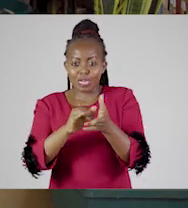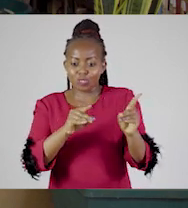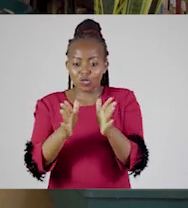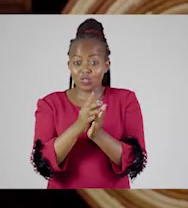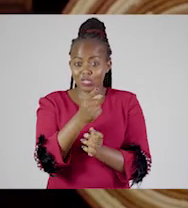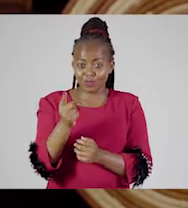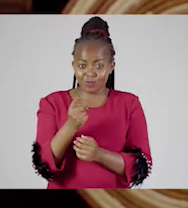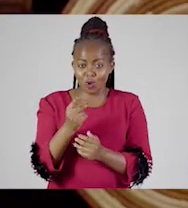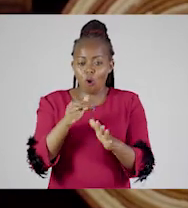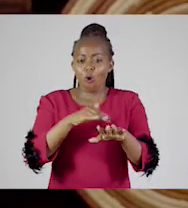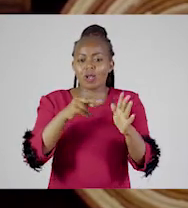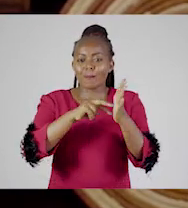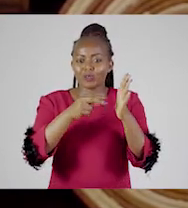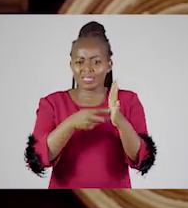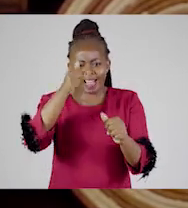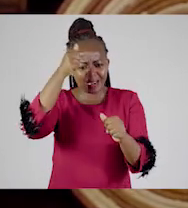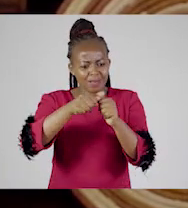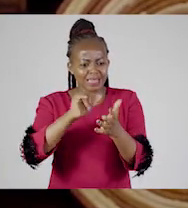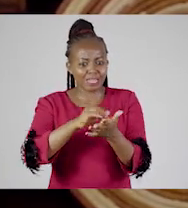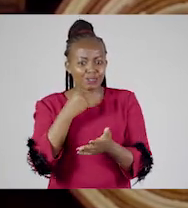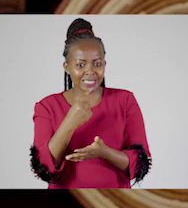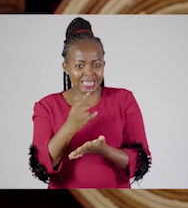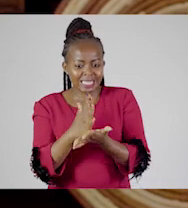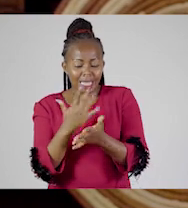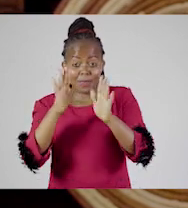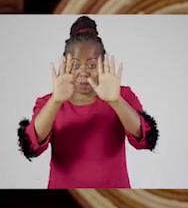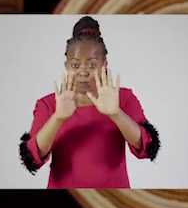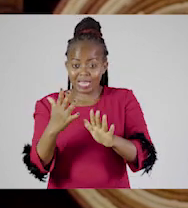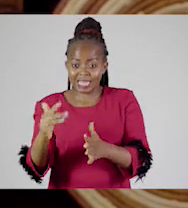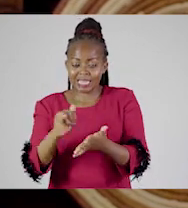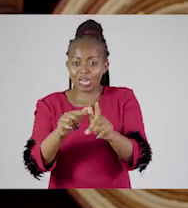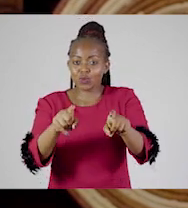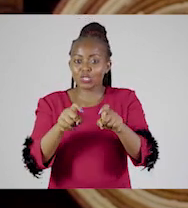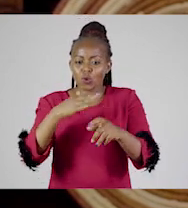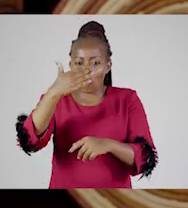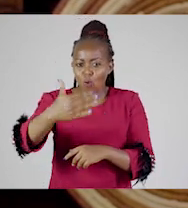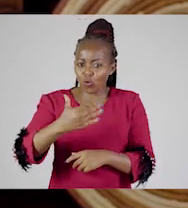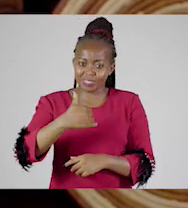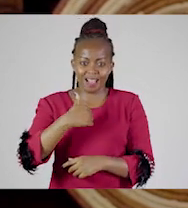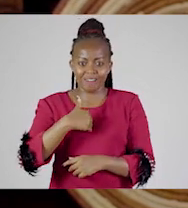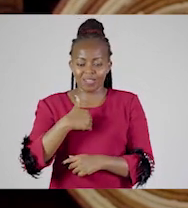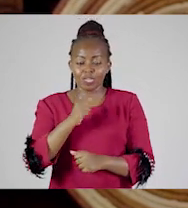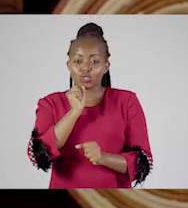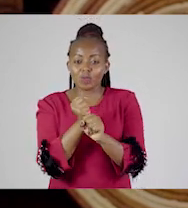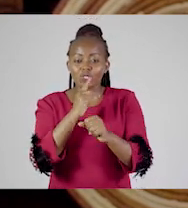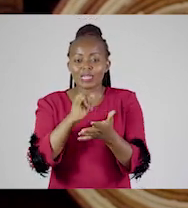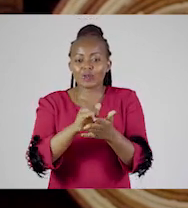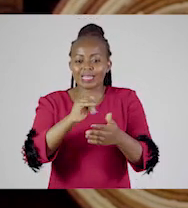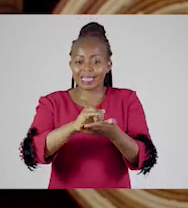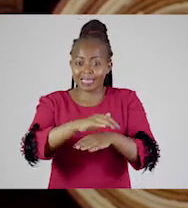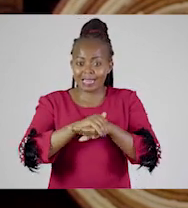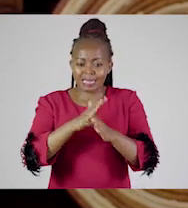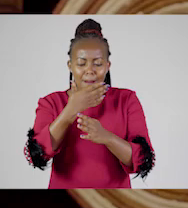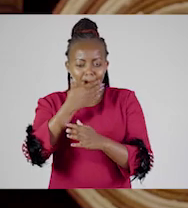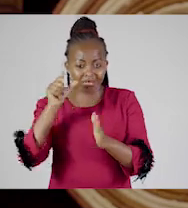with you on the project, I remember that you mentioned some important tips that we need to always look out for to ensure that we're getting the best